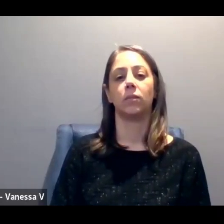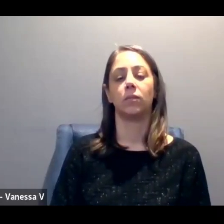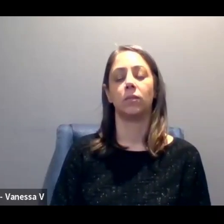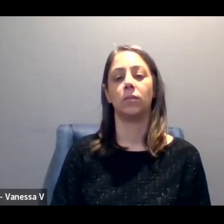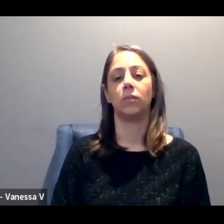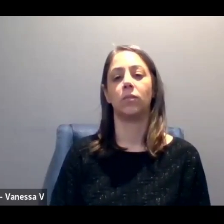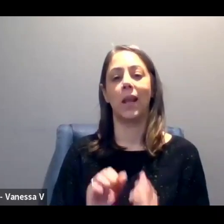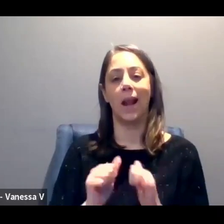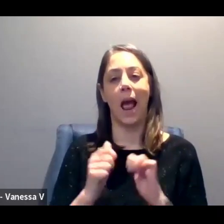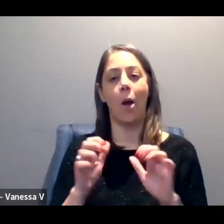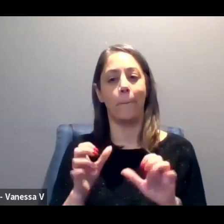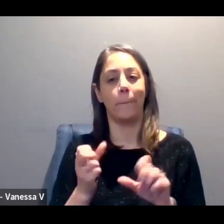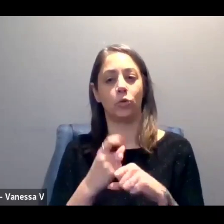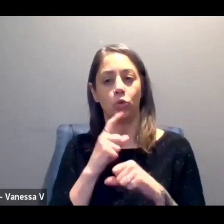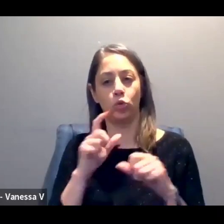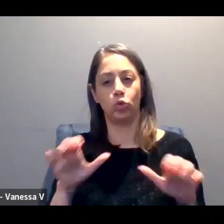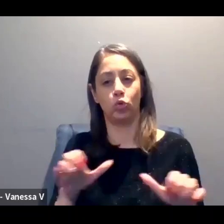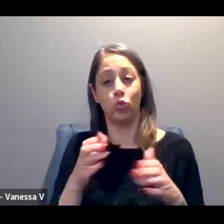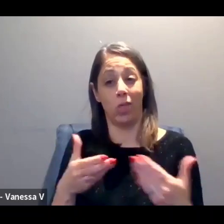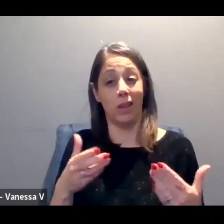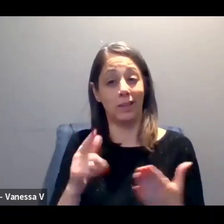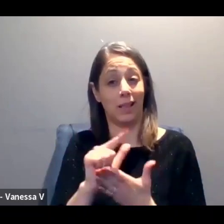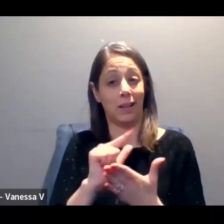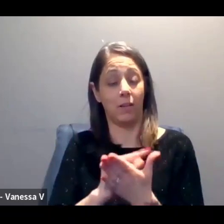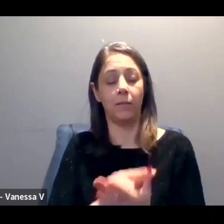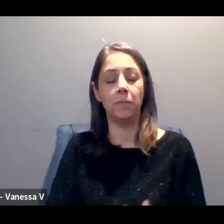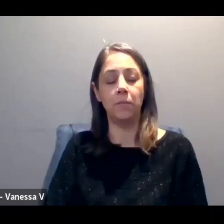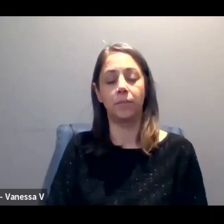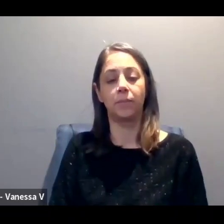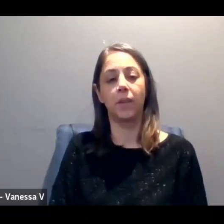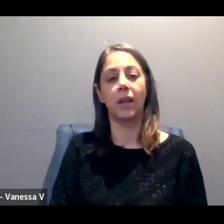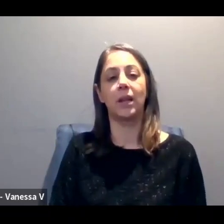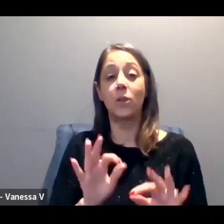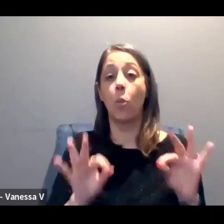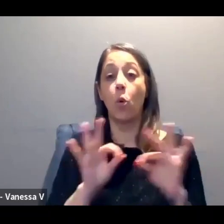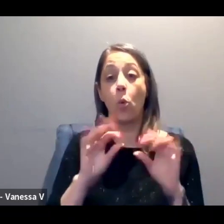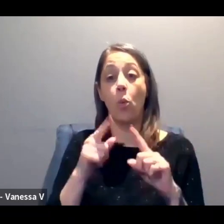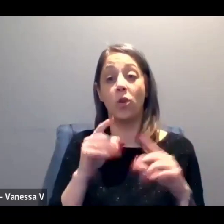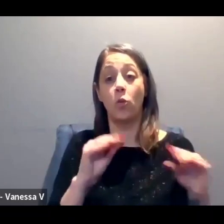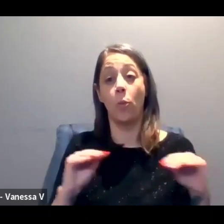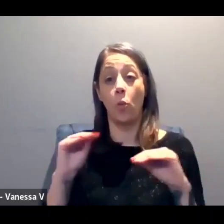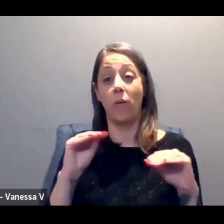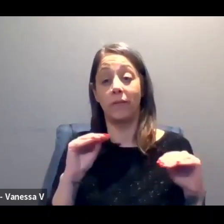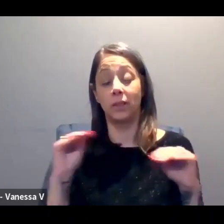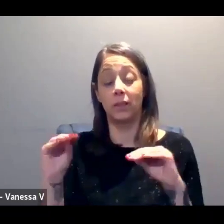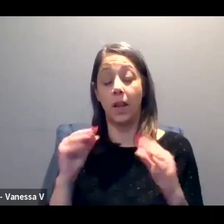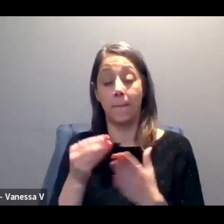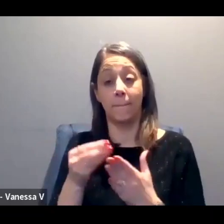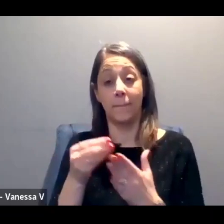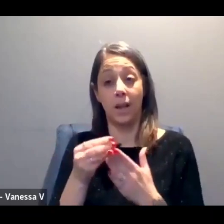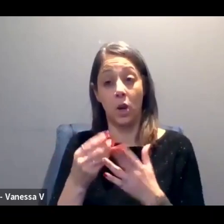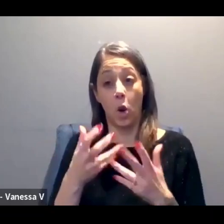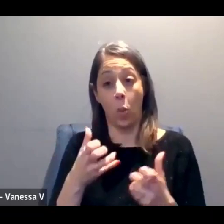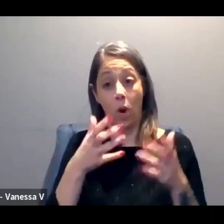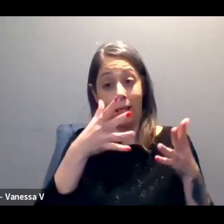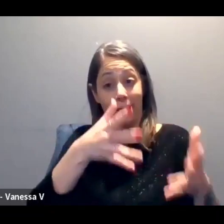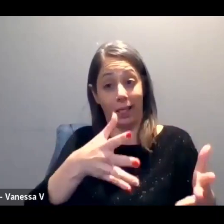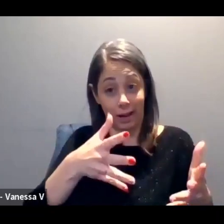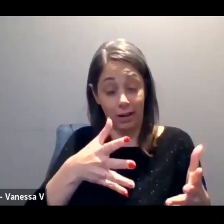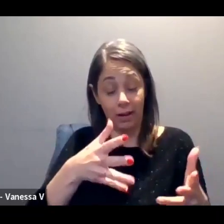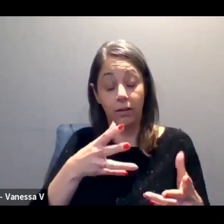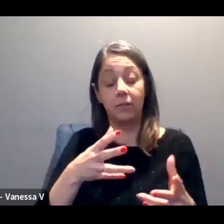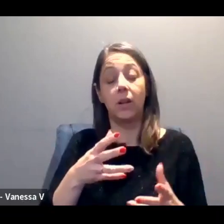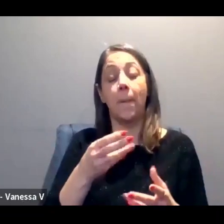how to do things legally. It's a really important when you're moving money around and wanting to leave legacies and money